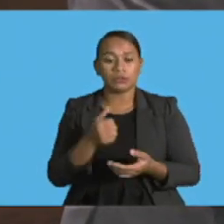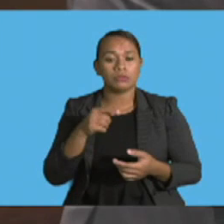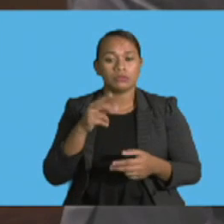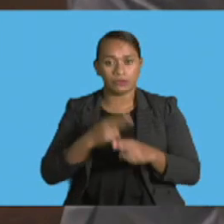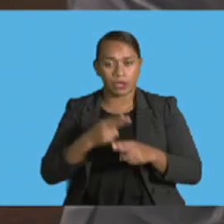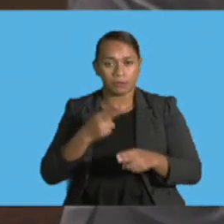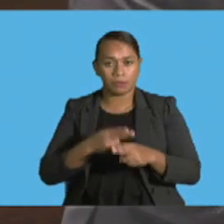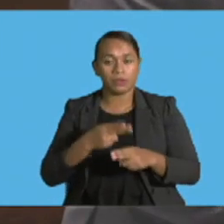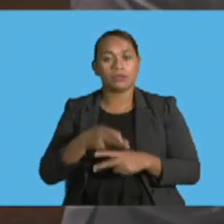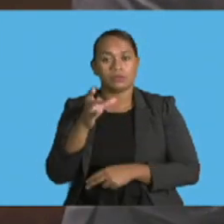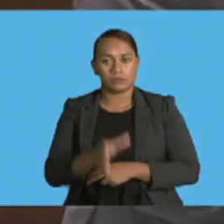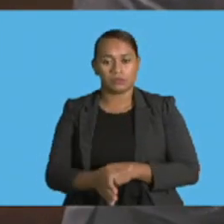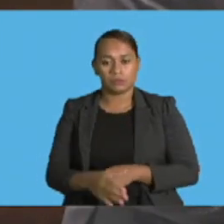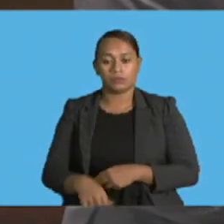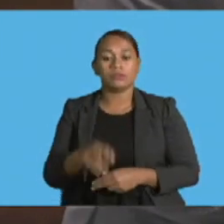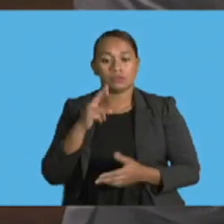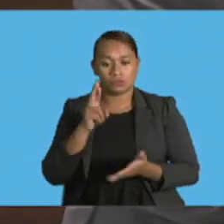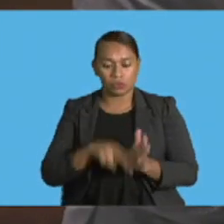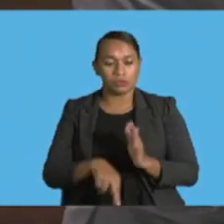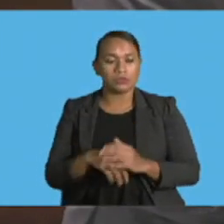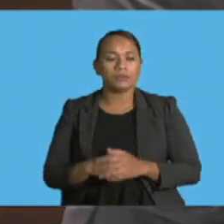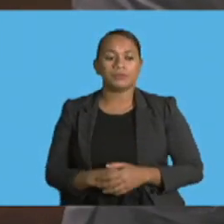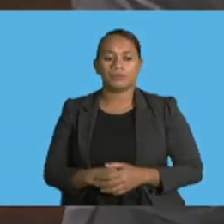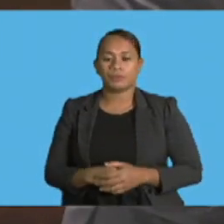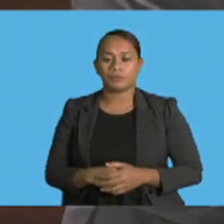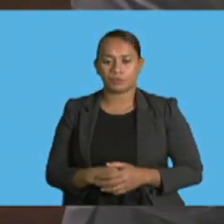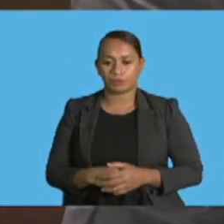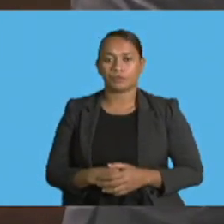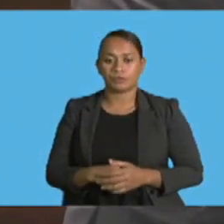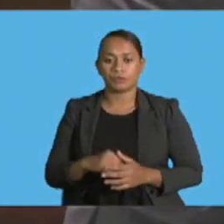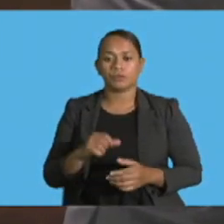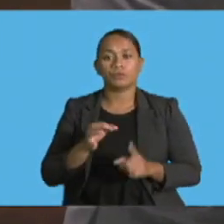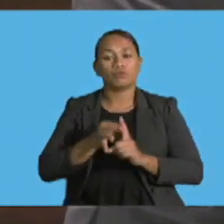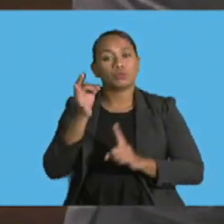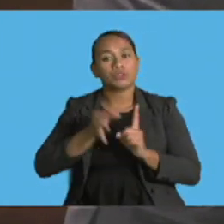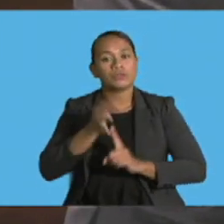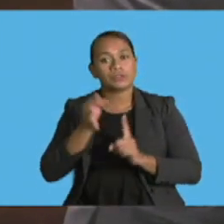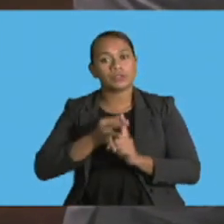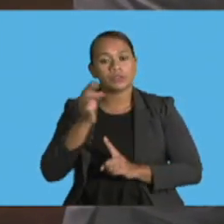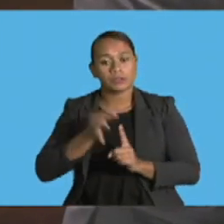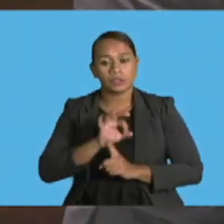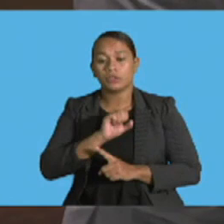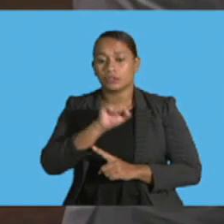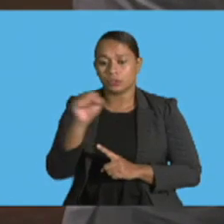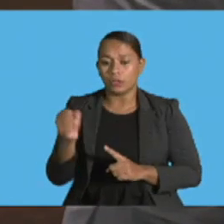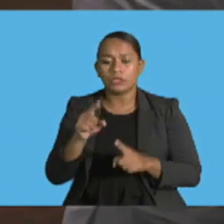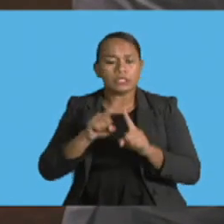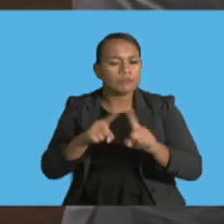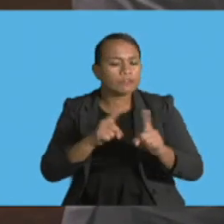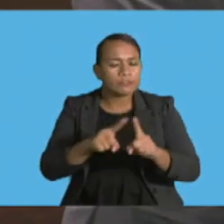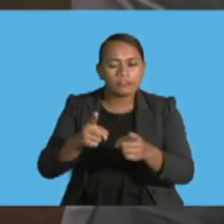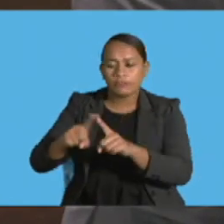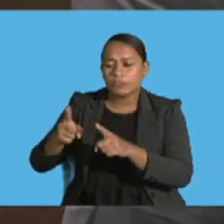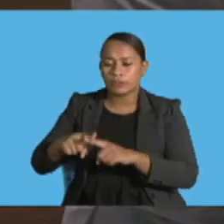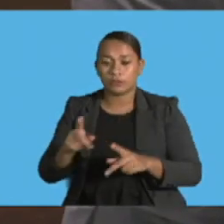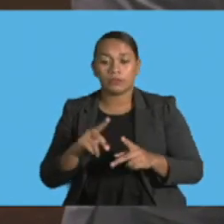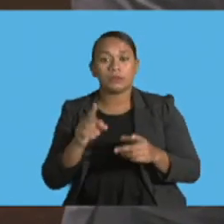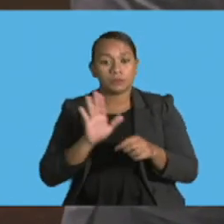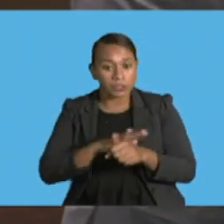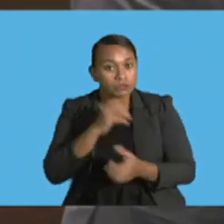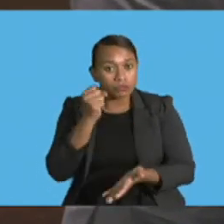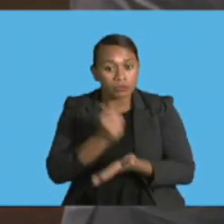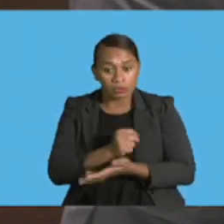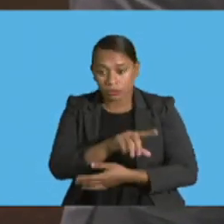reducing costs of production and improving their viability, including undertaking measures to ensure that all standing